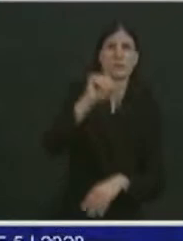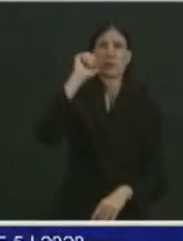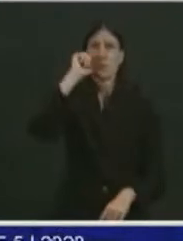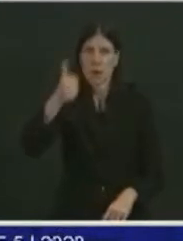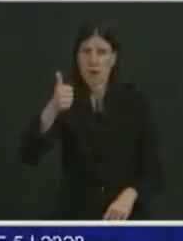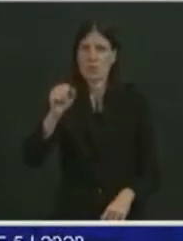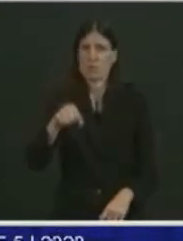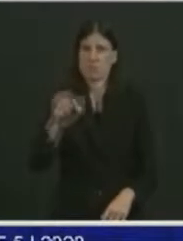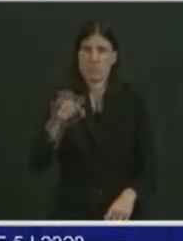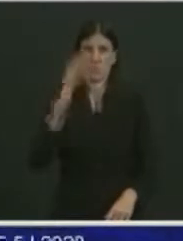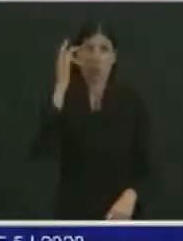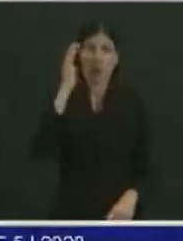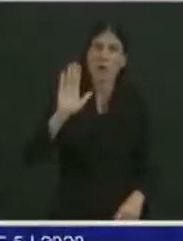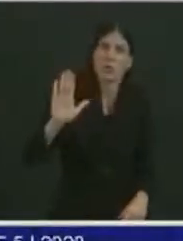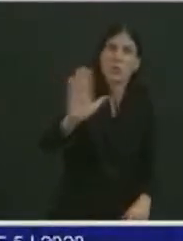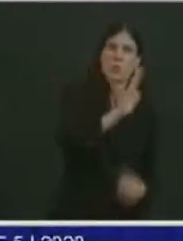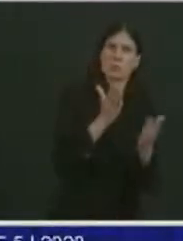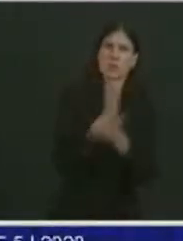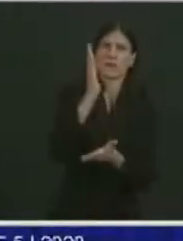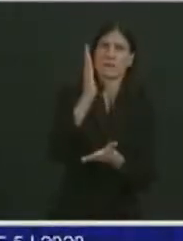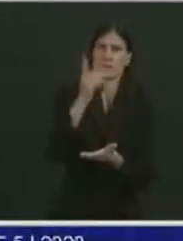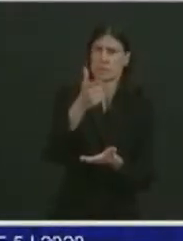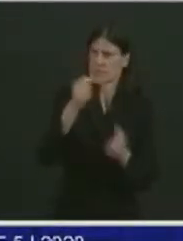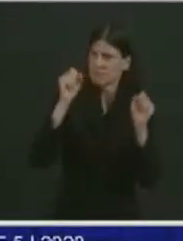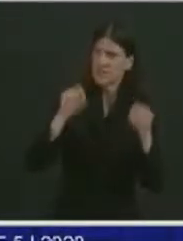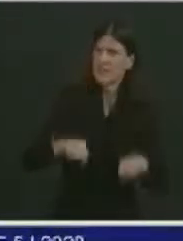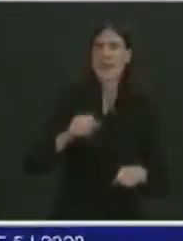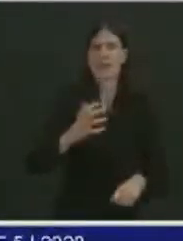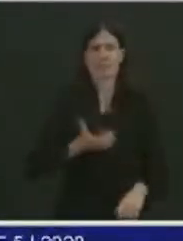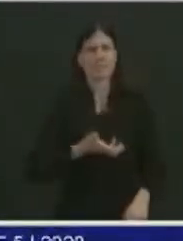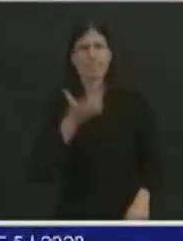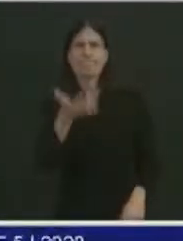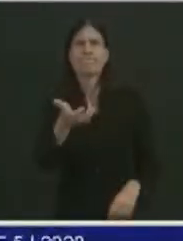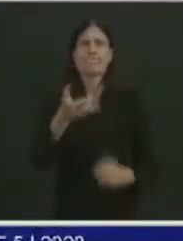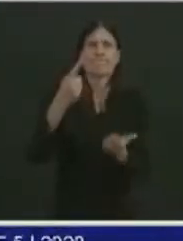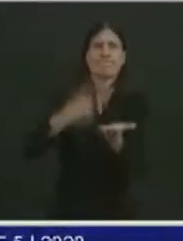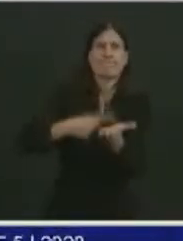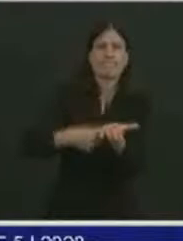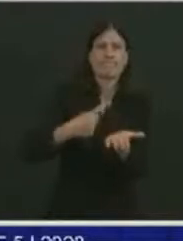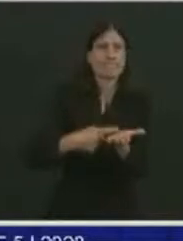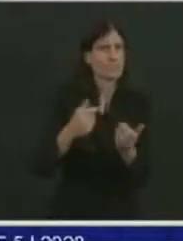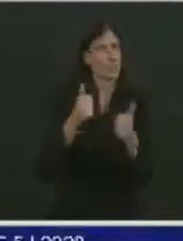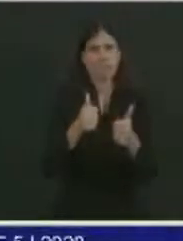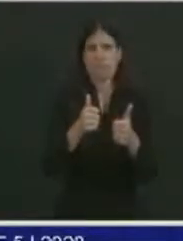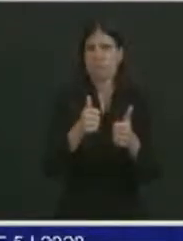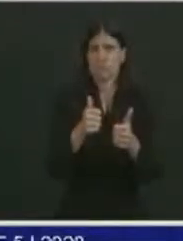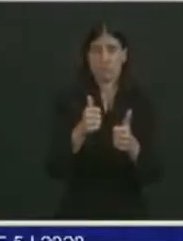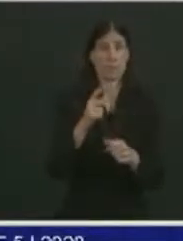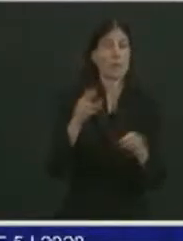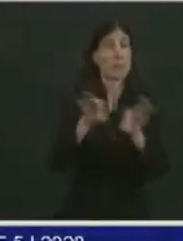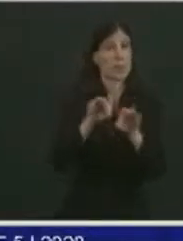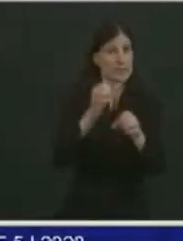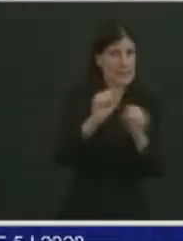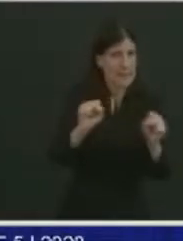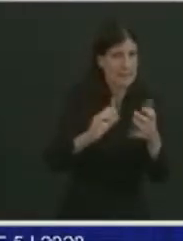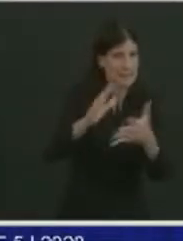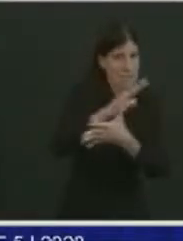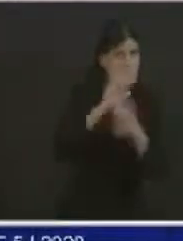to protest. So with that, I'm going to turn it over to Dr. Alexander Scott and then come back to answer